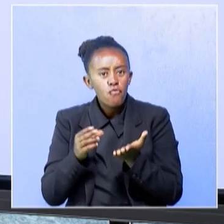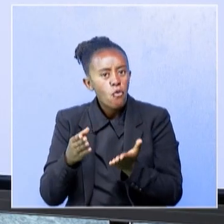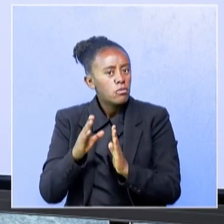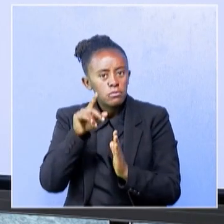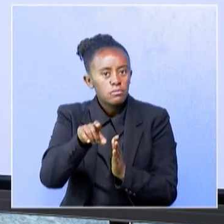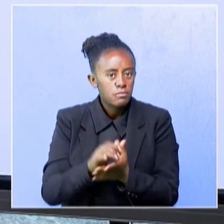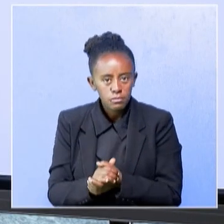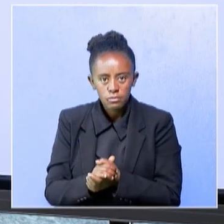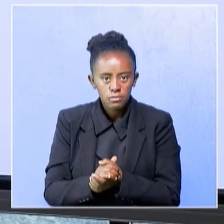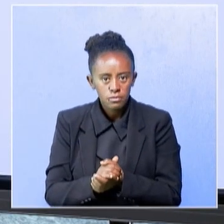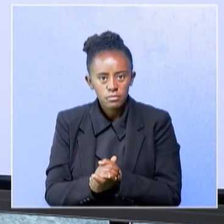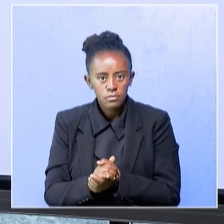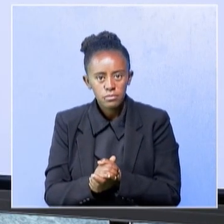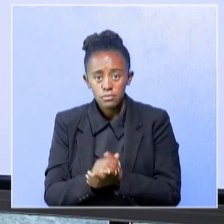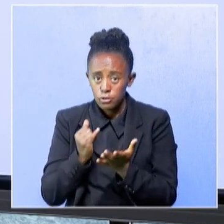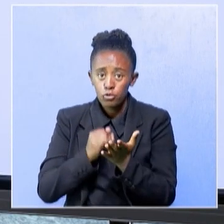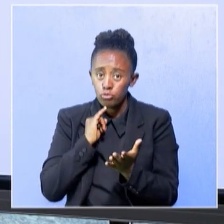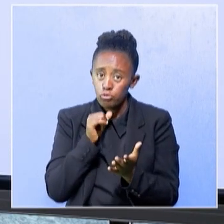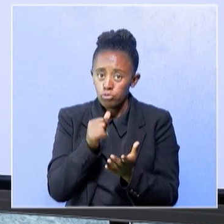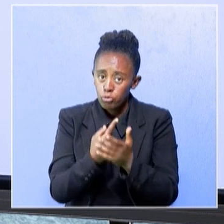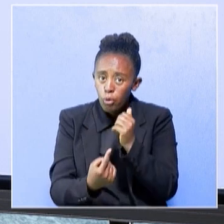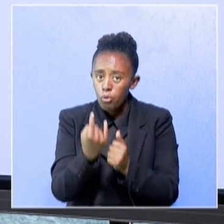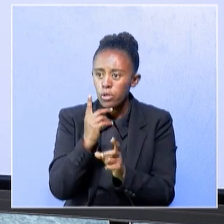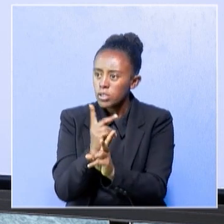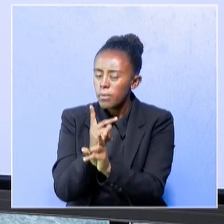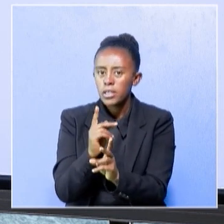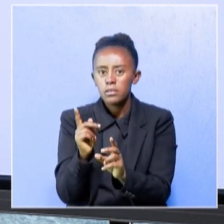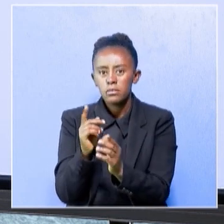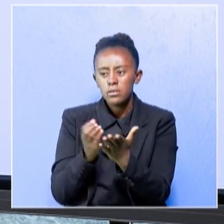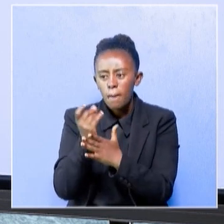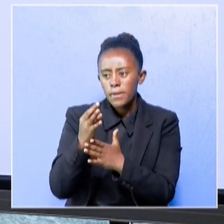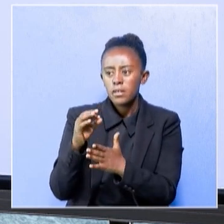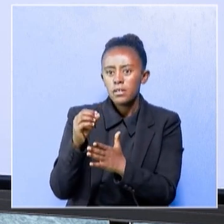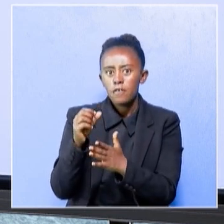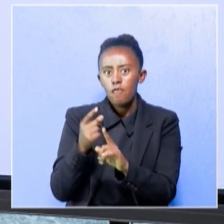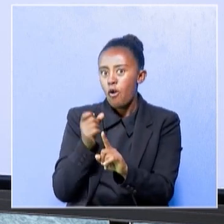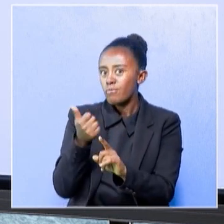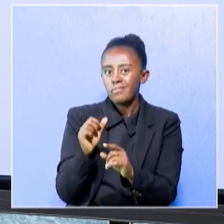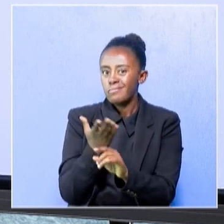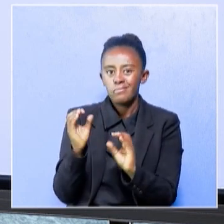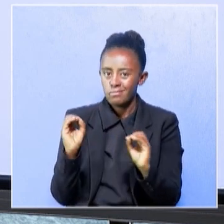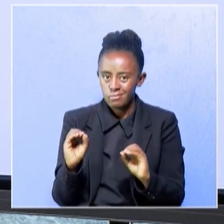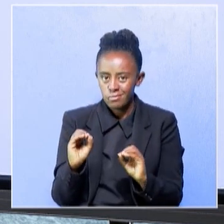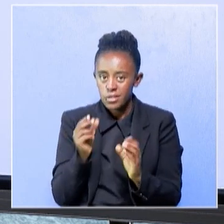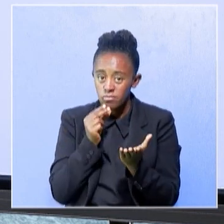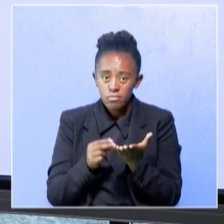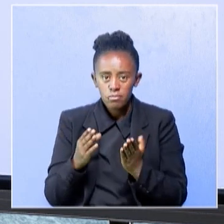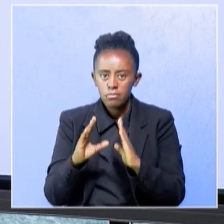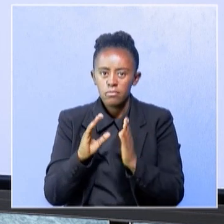volunteer. It's not always just expect something from someone. Being voluntary, that's so